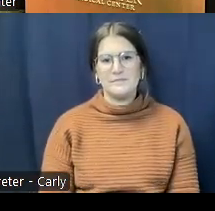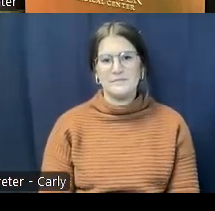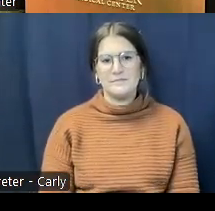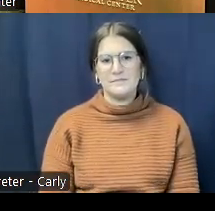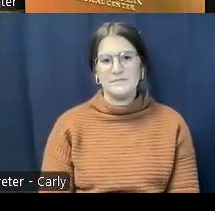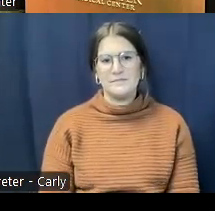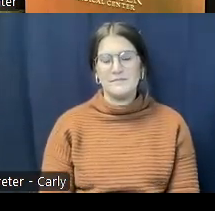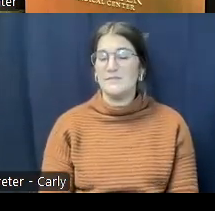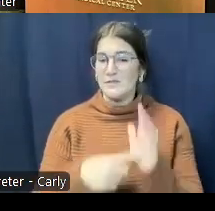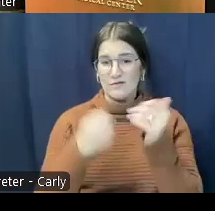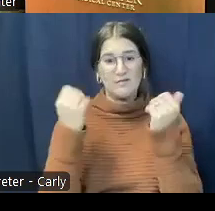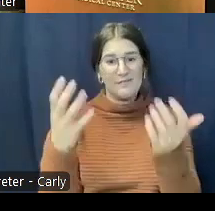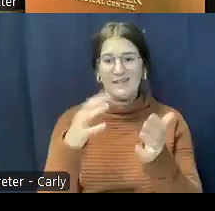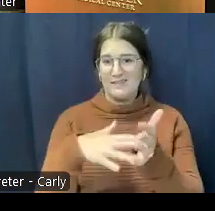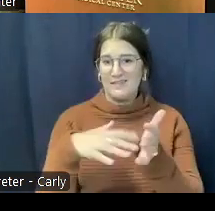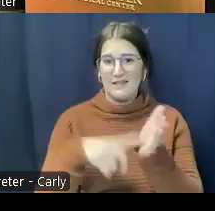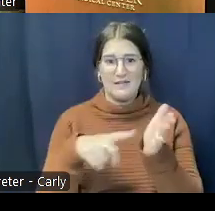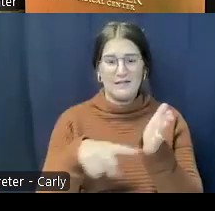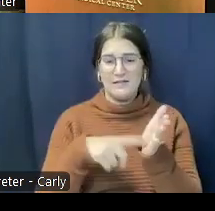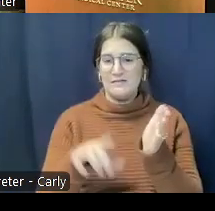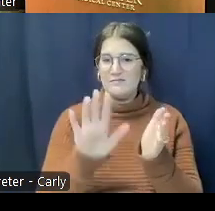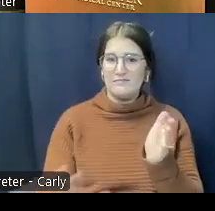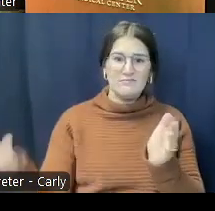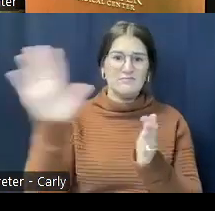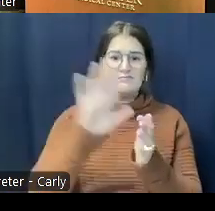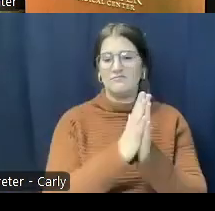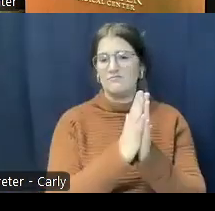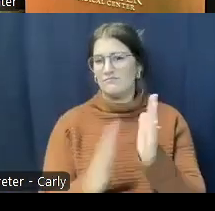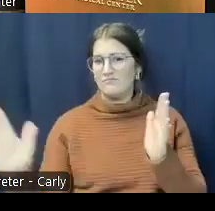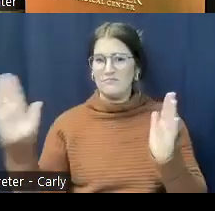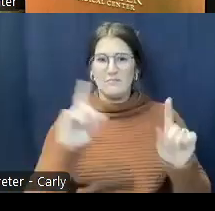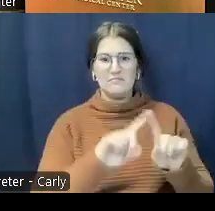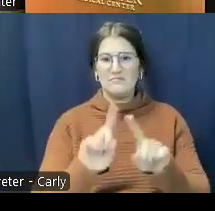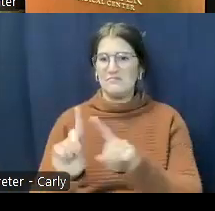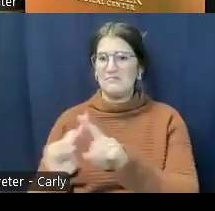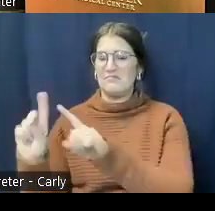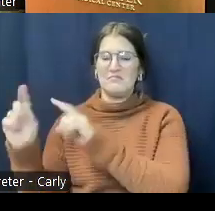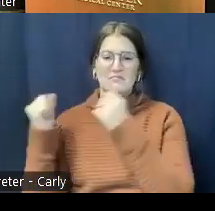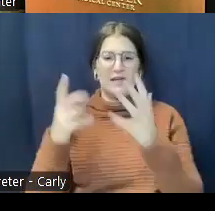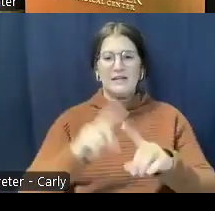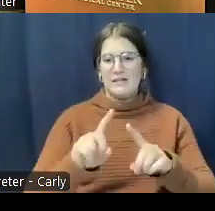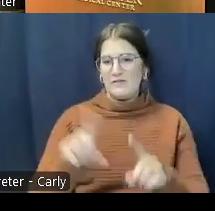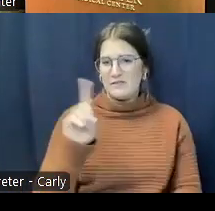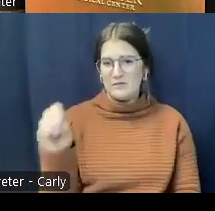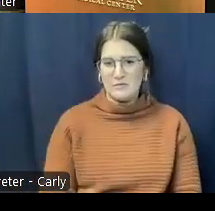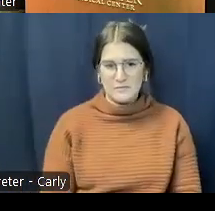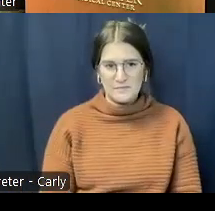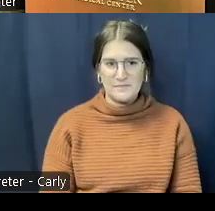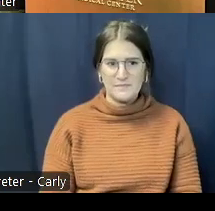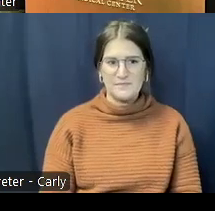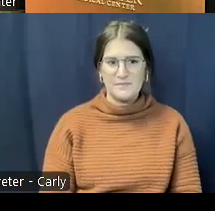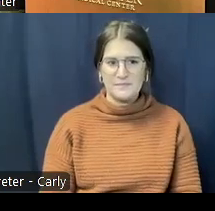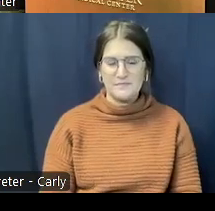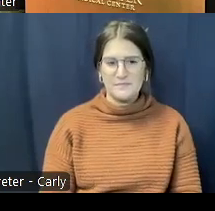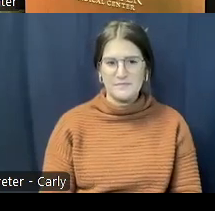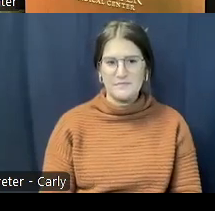in numerous studies of ISTDP across a wide variety of psychiatric disorders in general, and across a